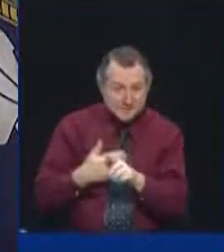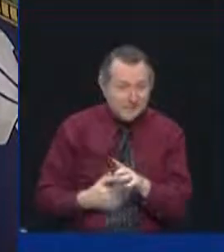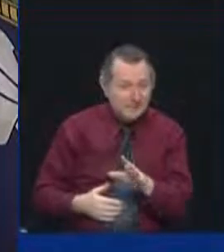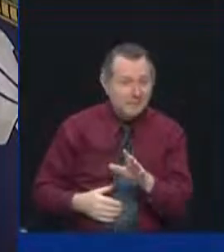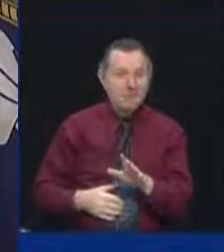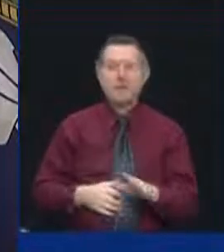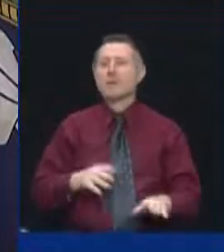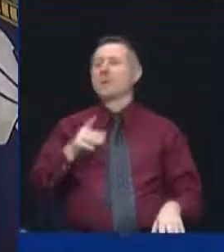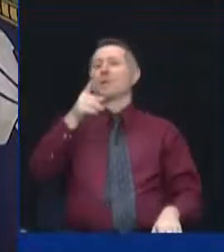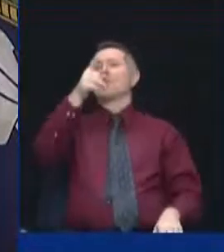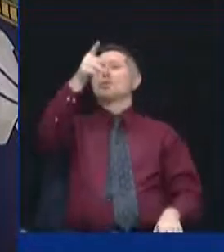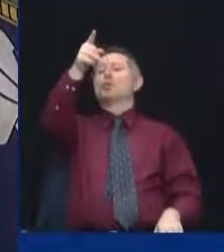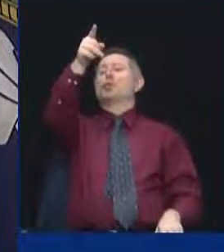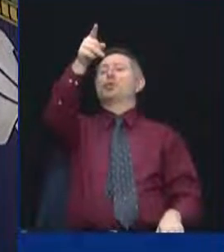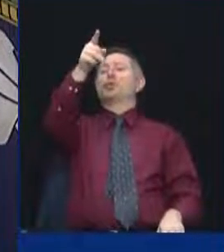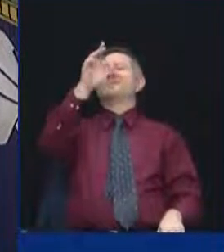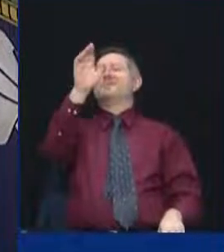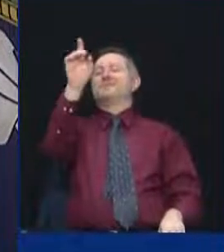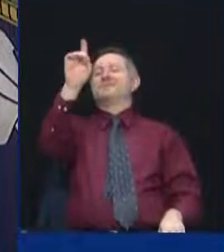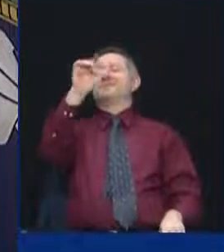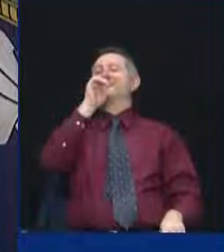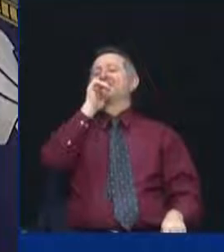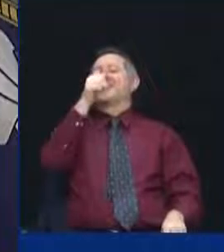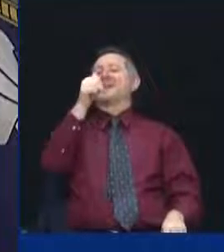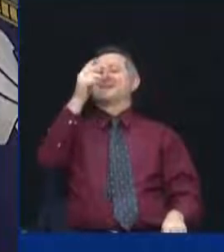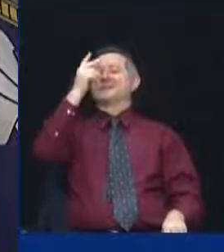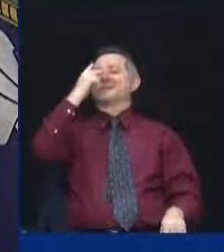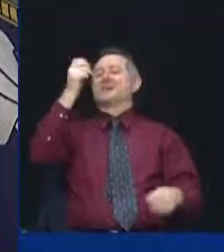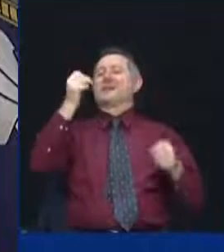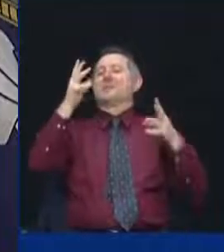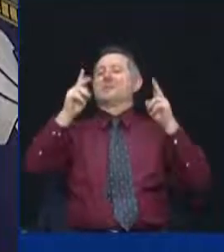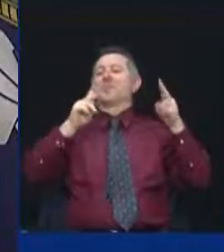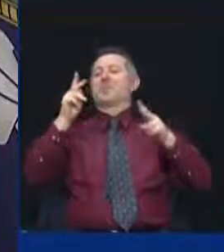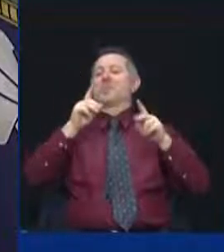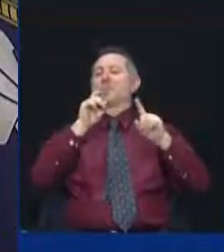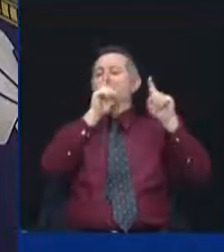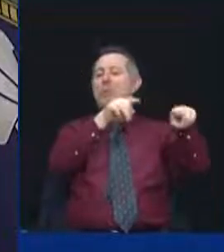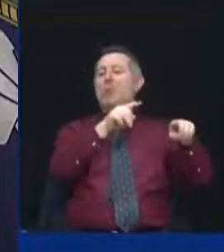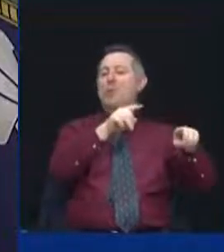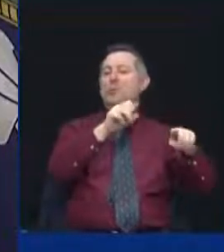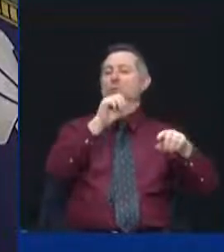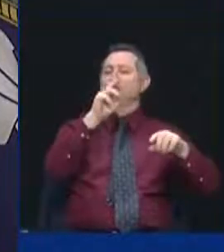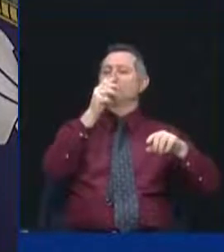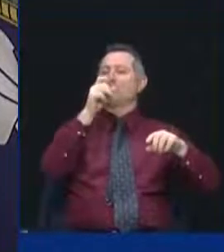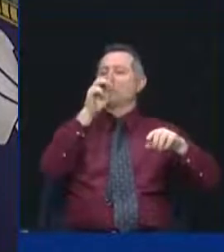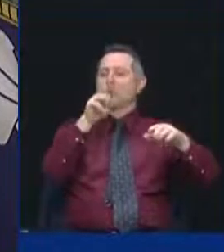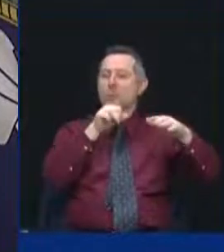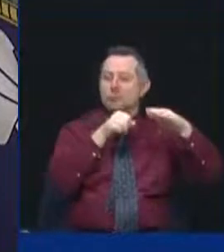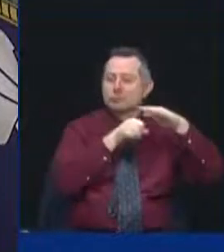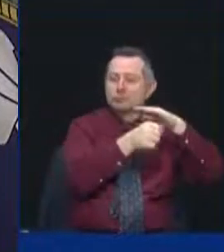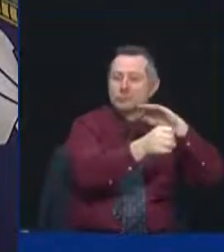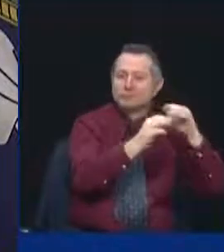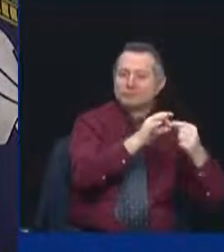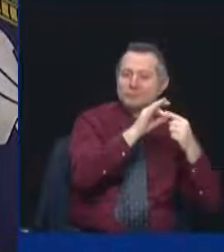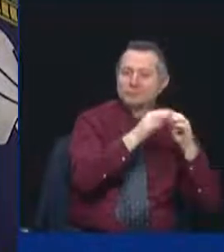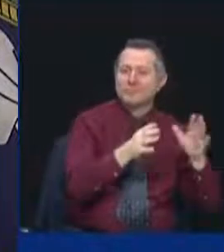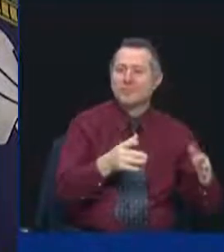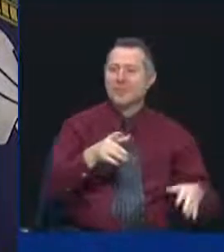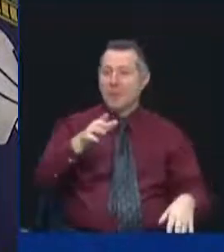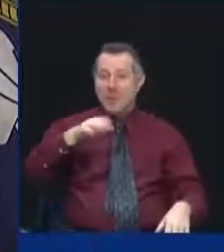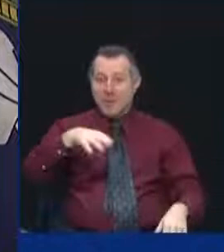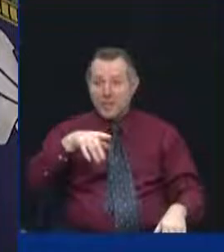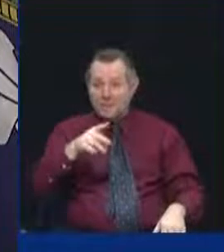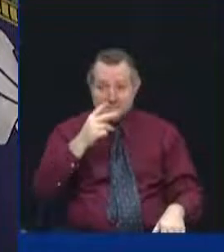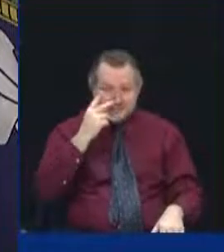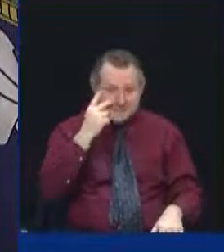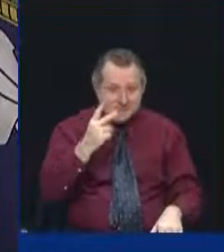who are relying on the system for shelter regardless of the shutdown. You have not noticed a reduction in the number of homeless people?